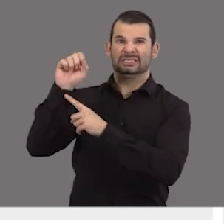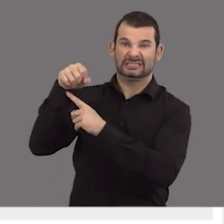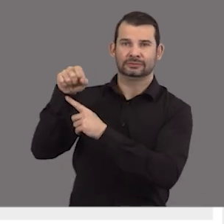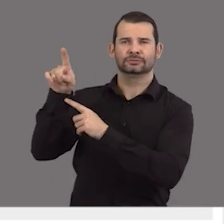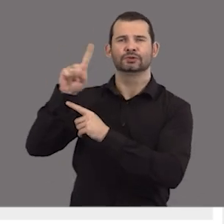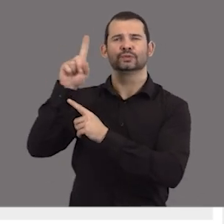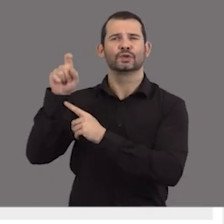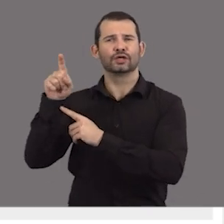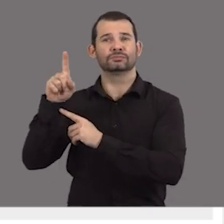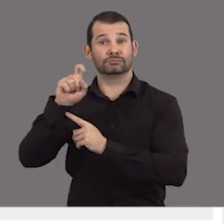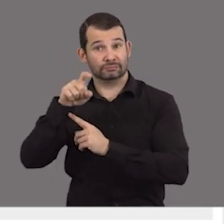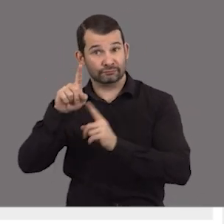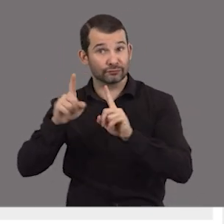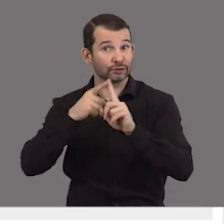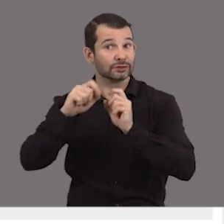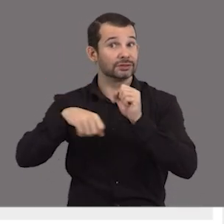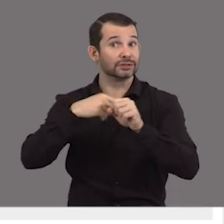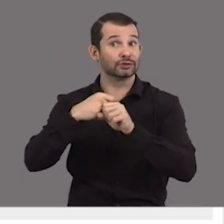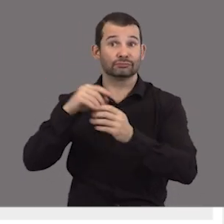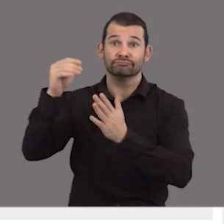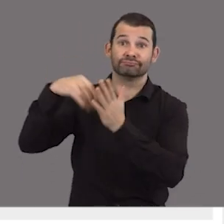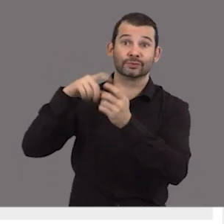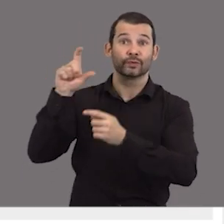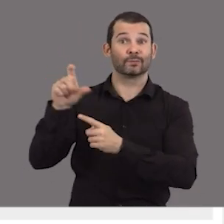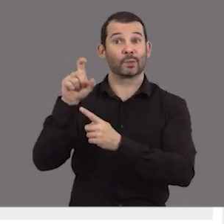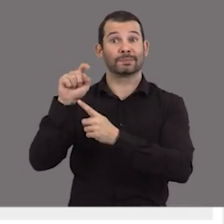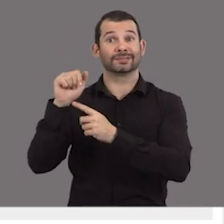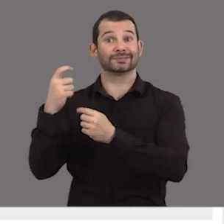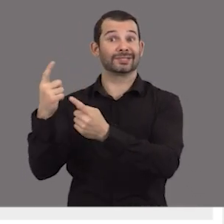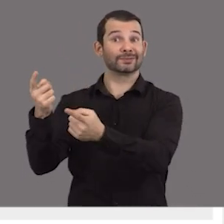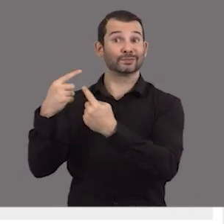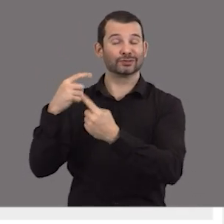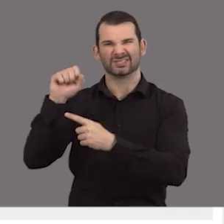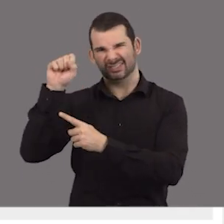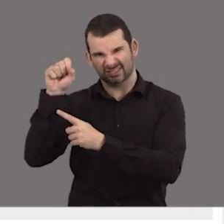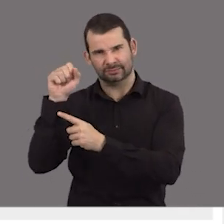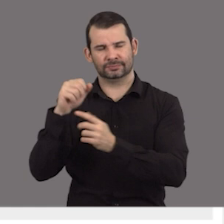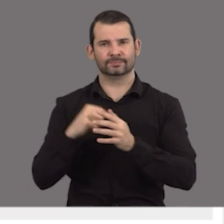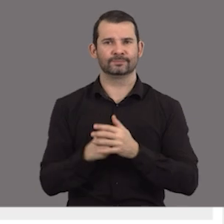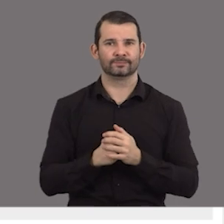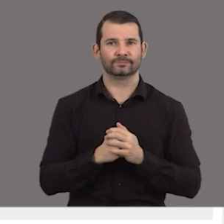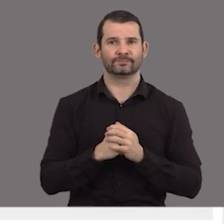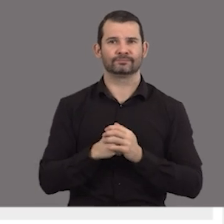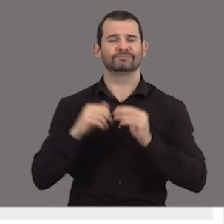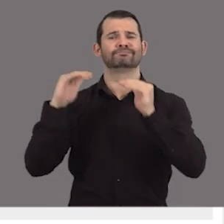Answer yes to the question, is this the first year that you are filing a Quebec tax return?